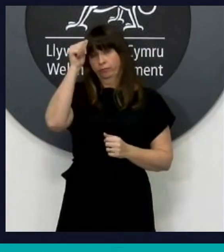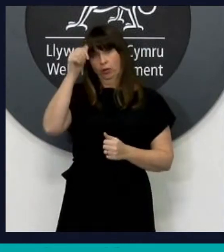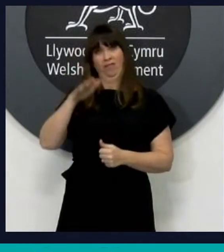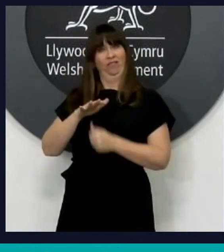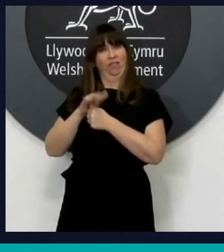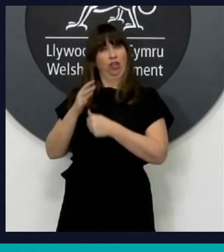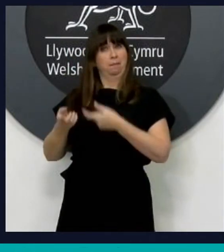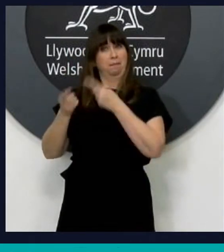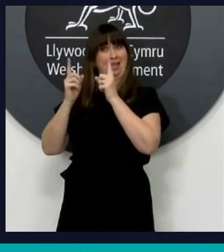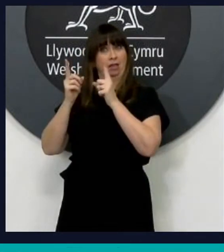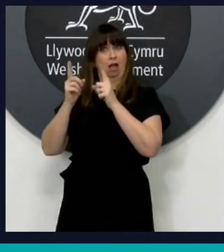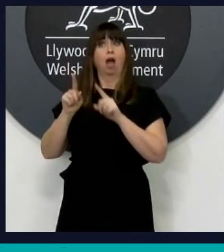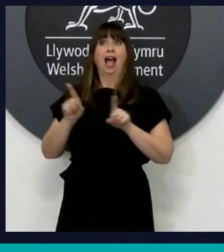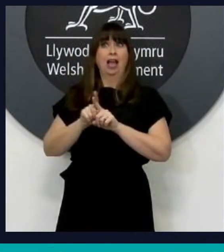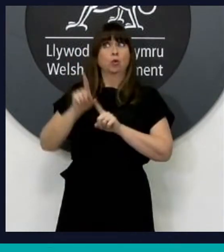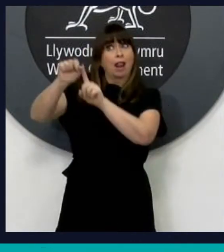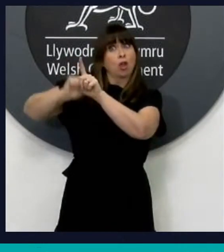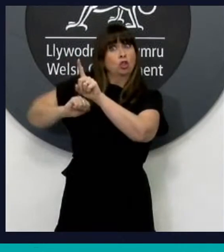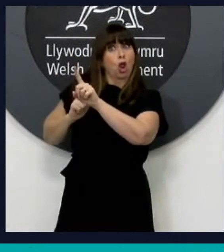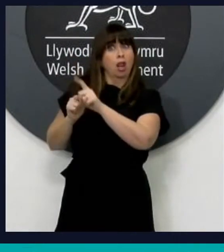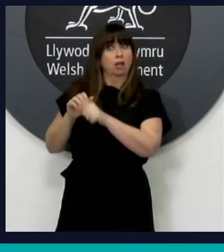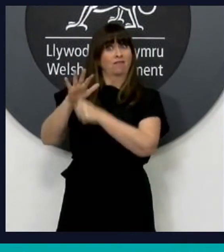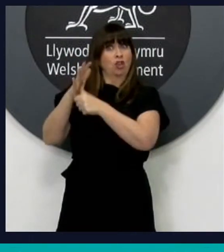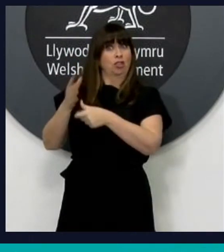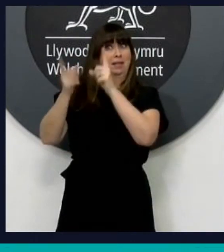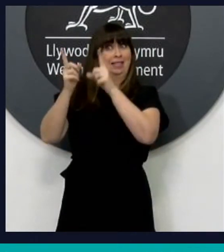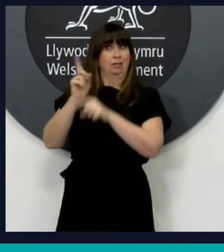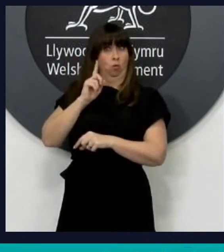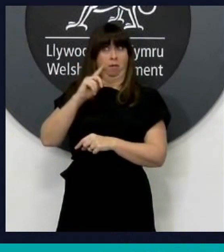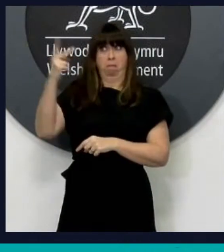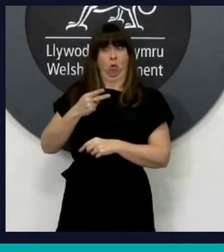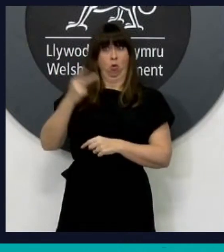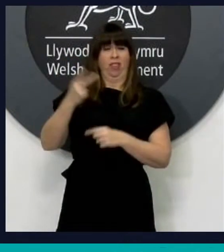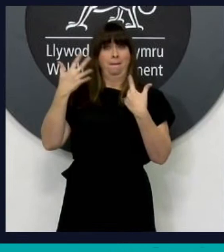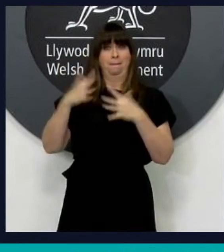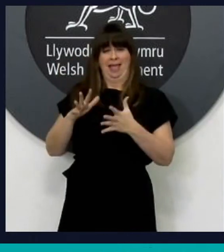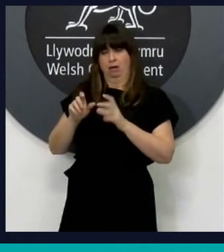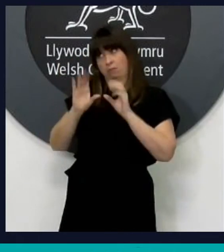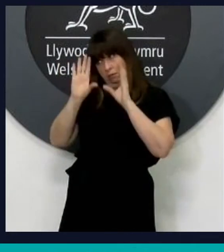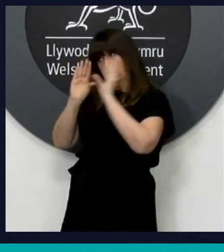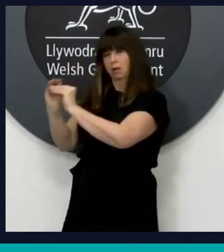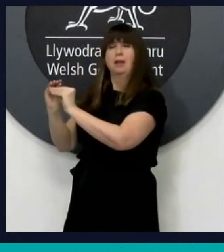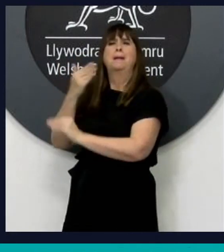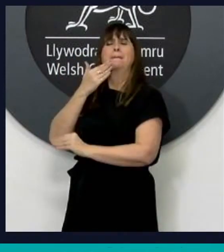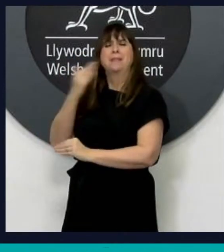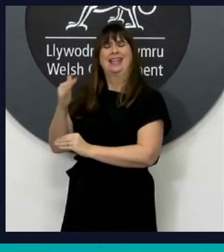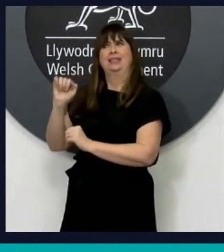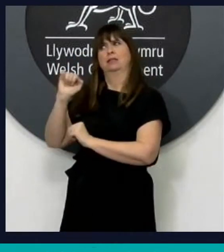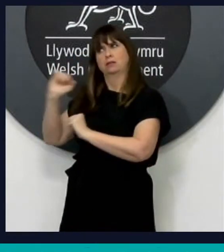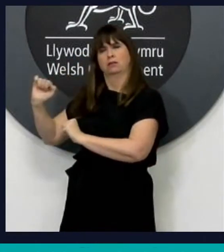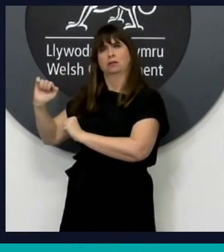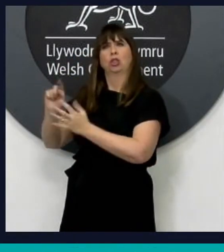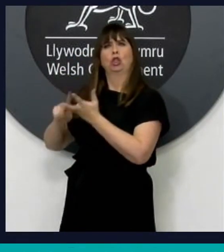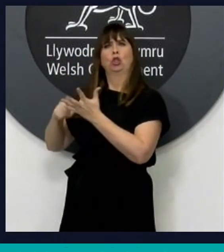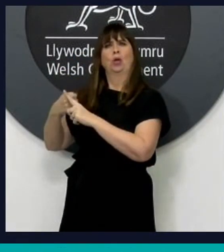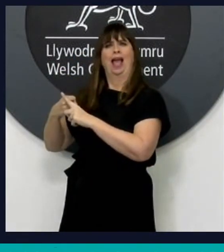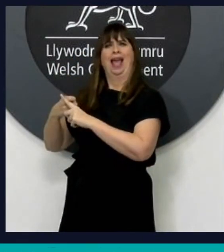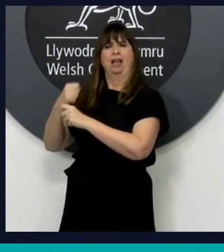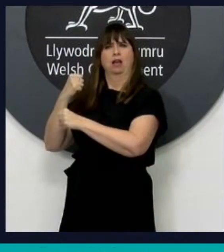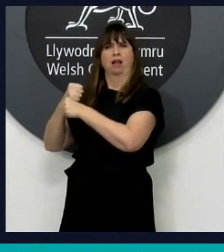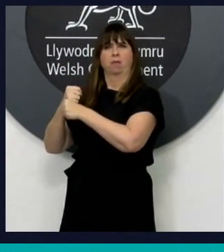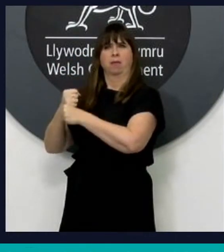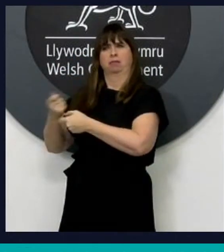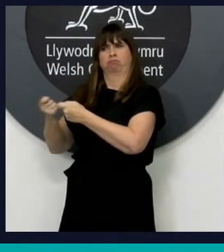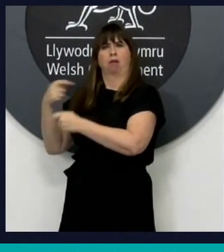Minister and the First Minister of Scotland have jointly called the UK government to go further and to reinstate the need for a